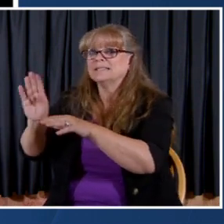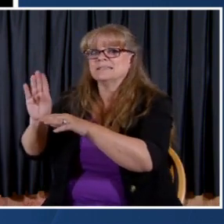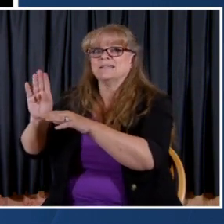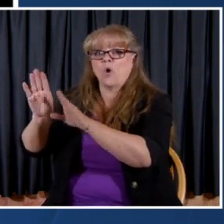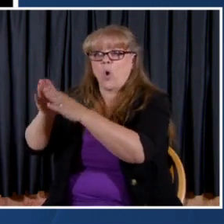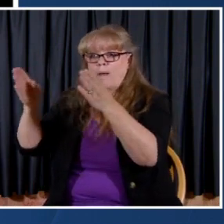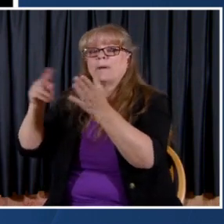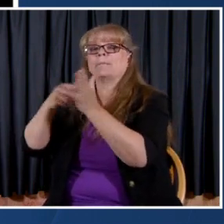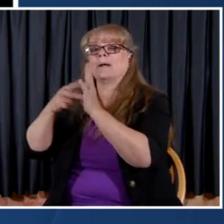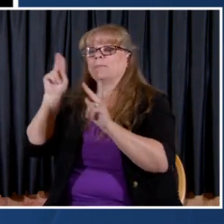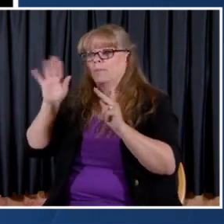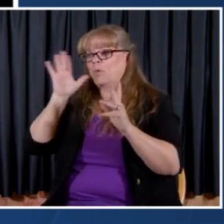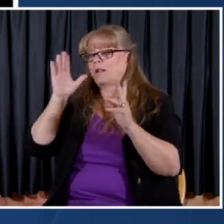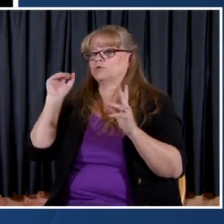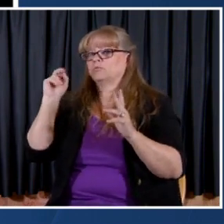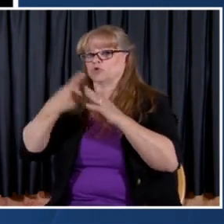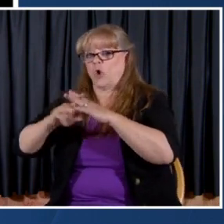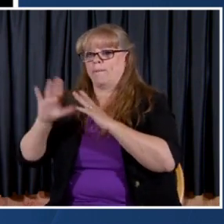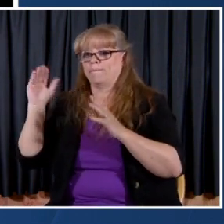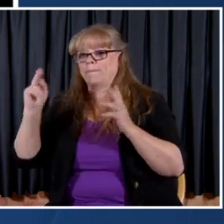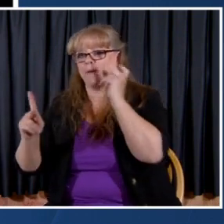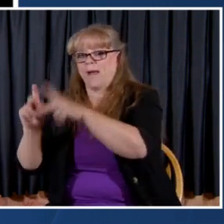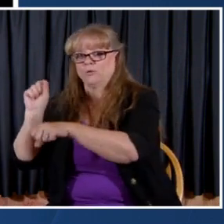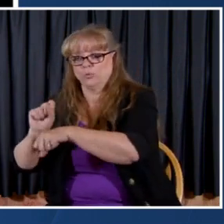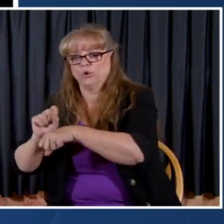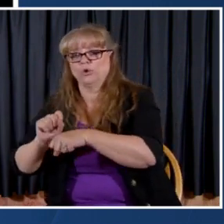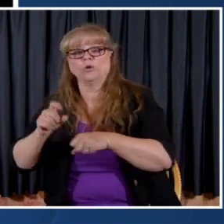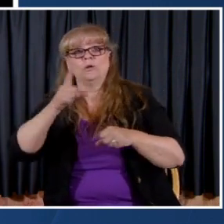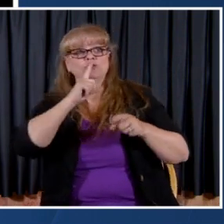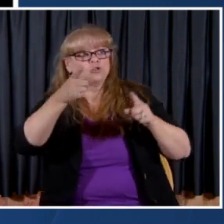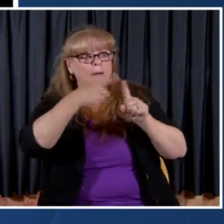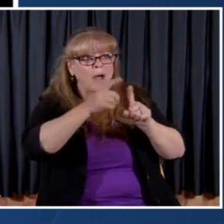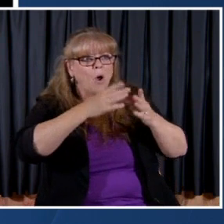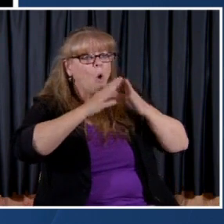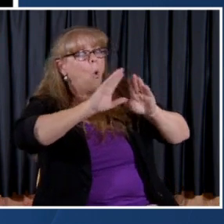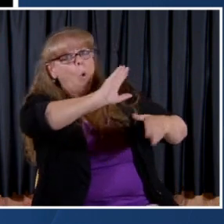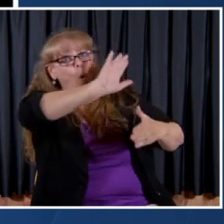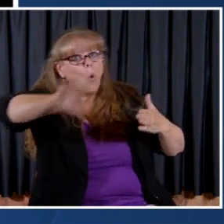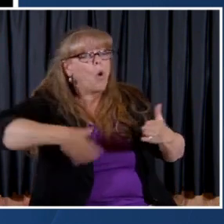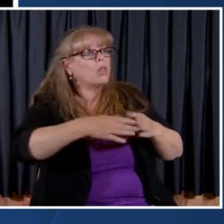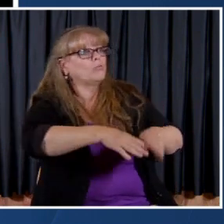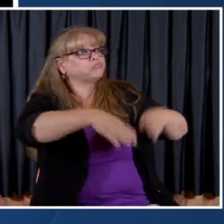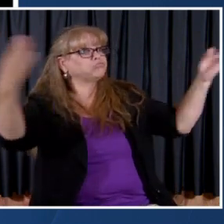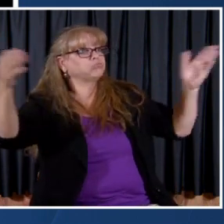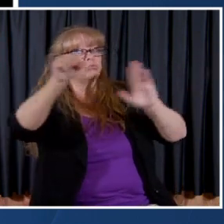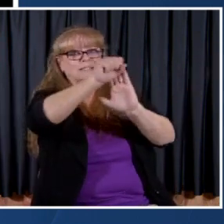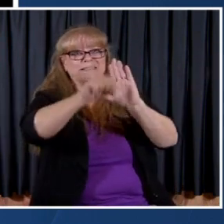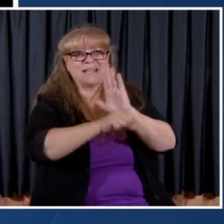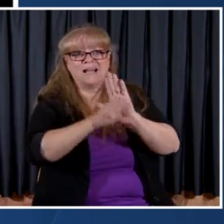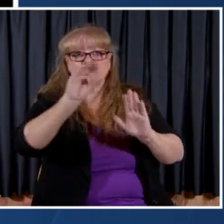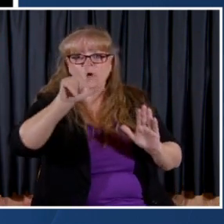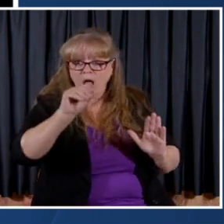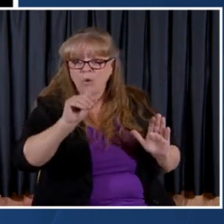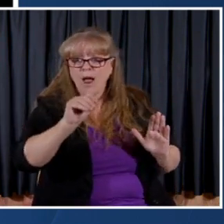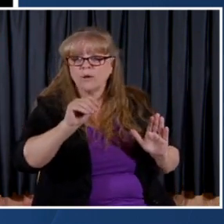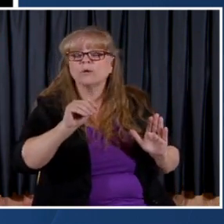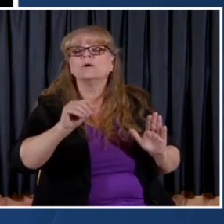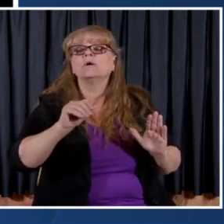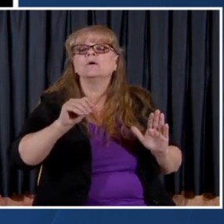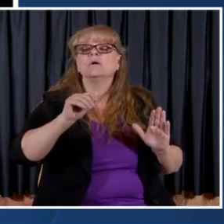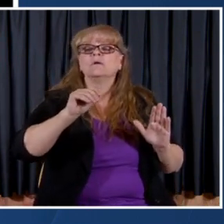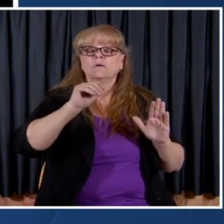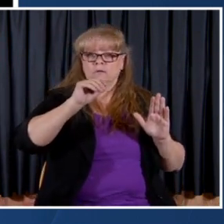to be responsible. It's not a free for all. Wear masks in public, honor the spacing requirements, both for the workers in stores as